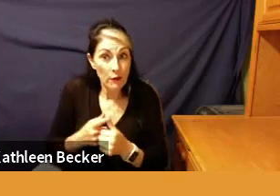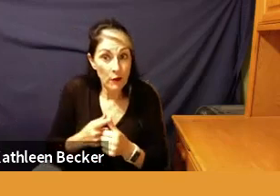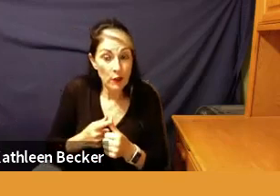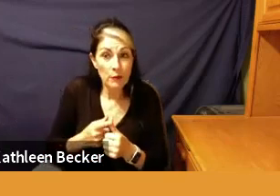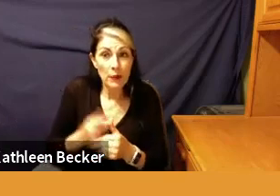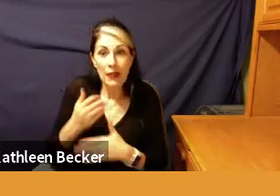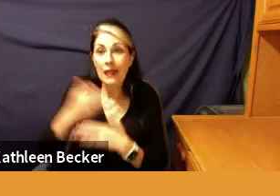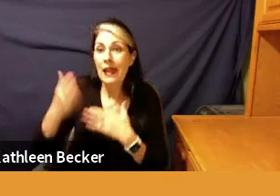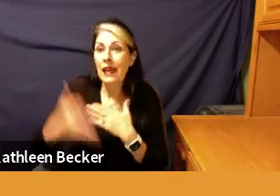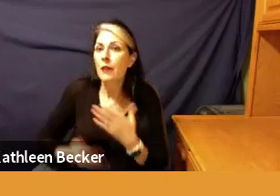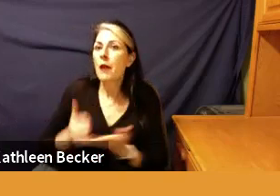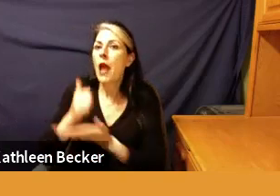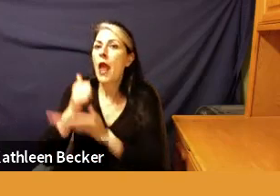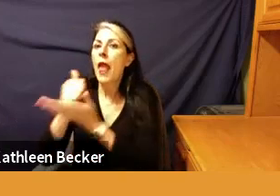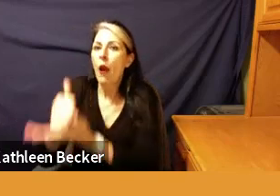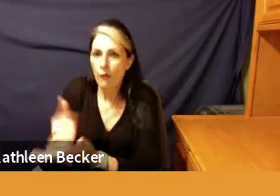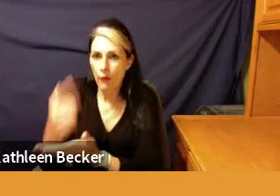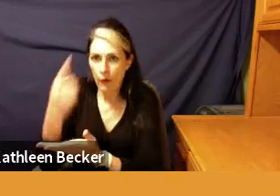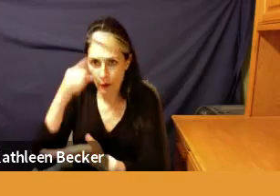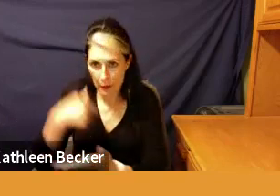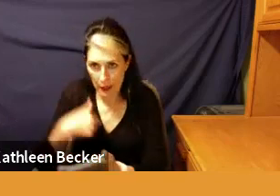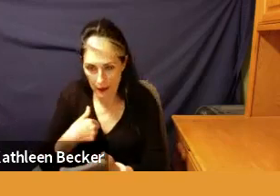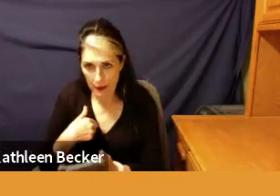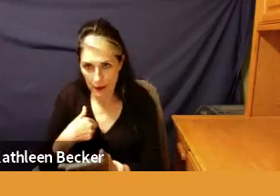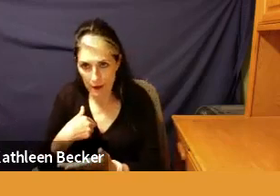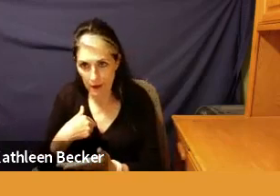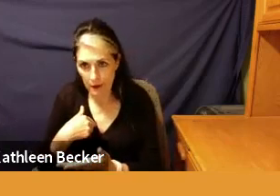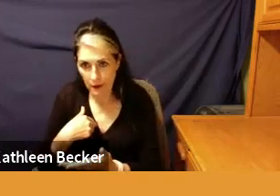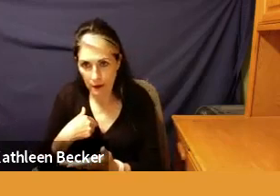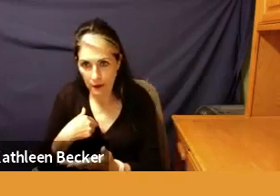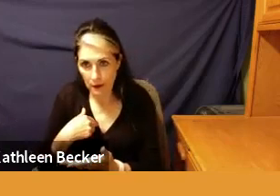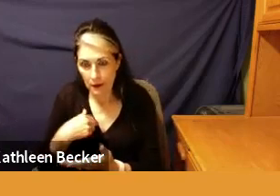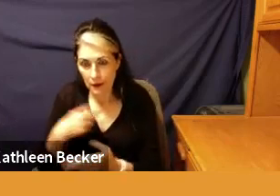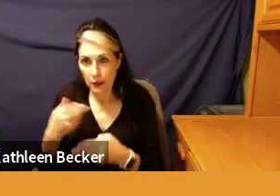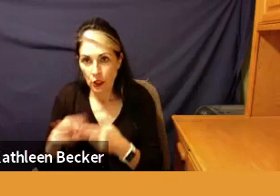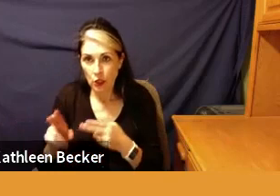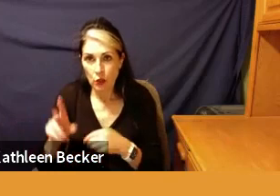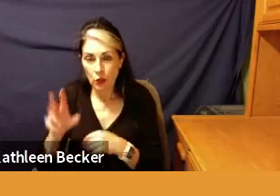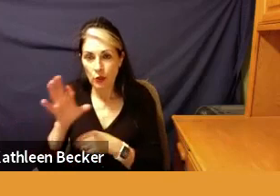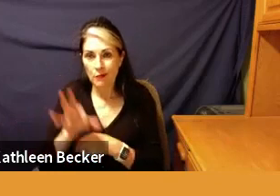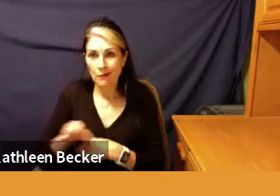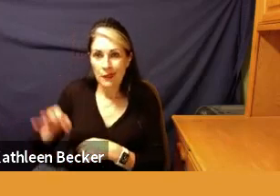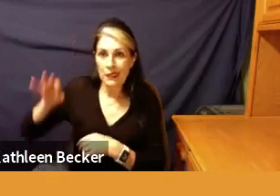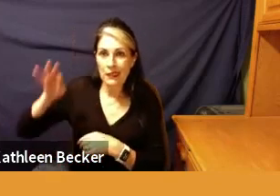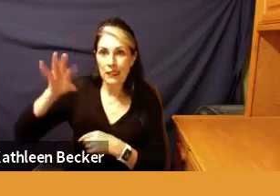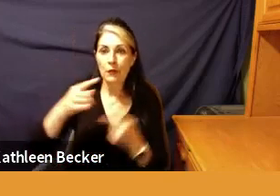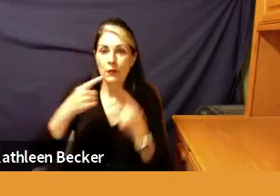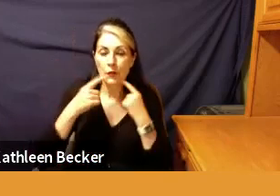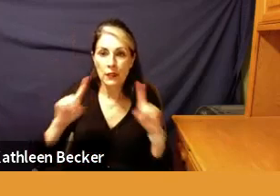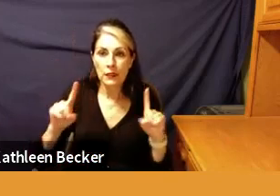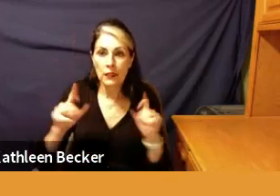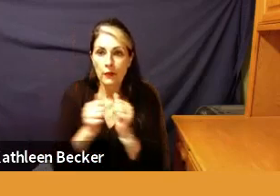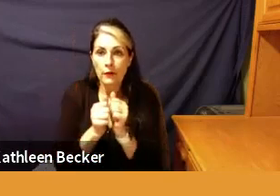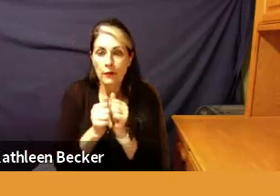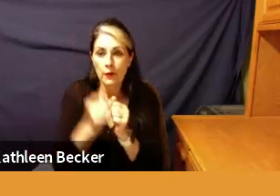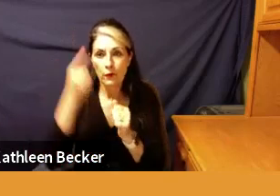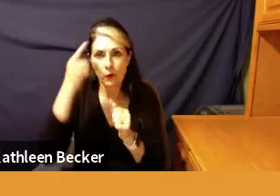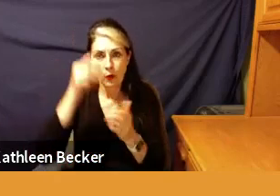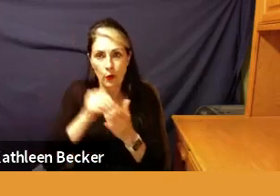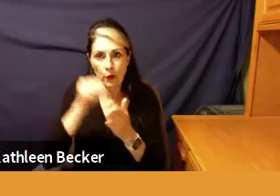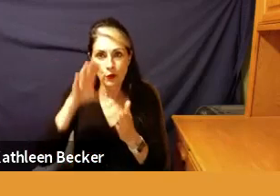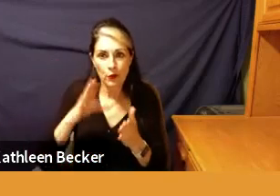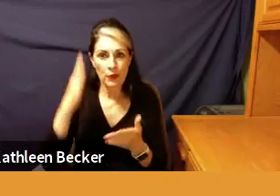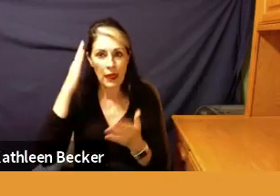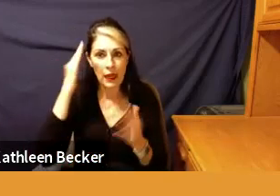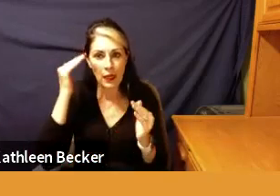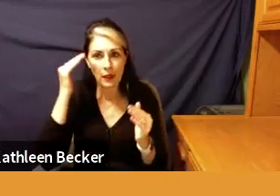ended up being really helpful for me. So those are just some quick tips for success for your students. I hope that some of those are